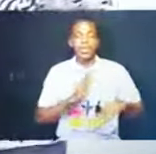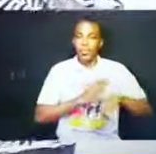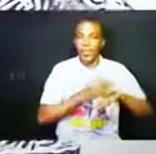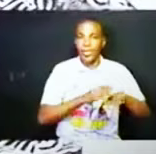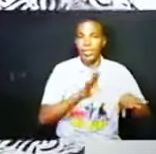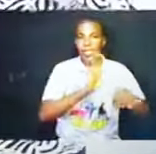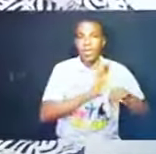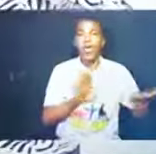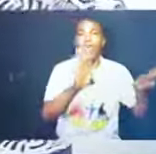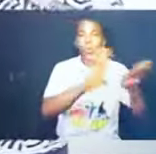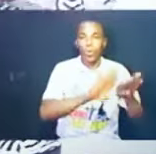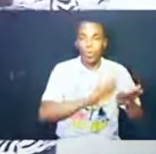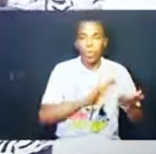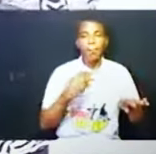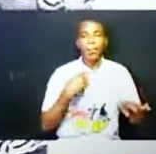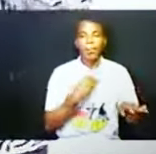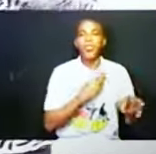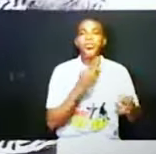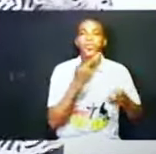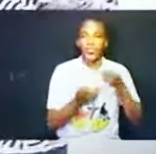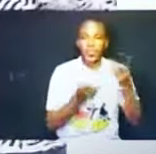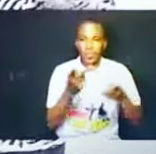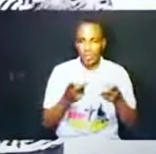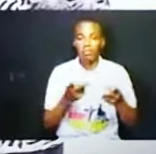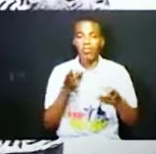When they got to my house,